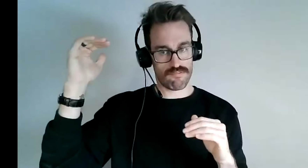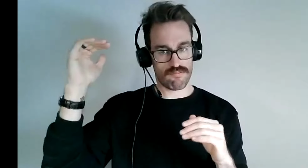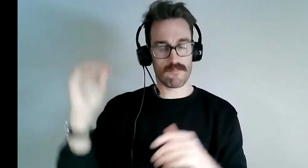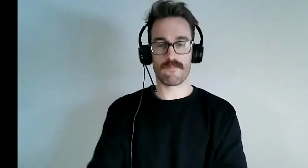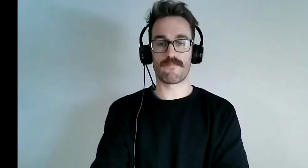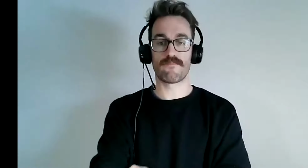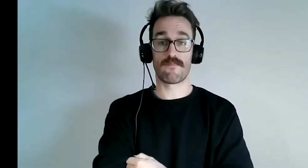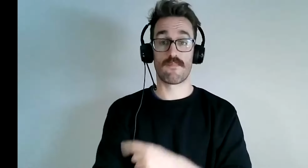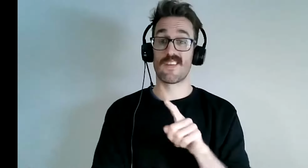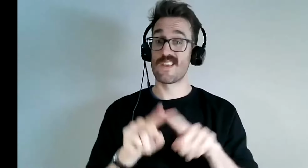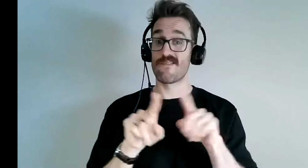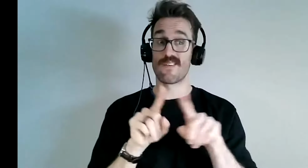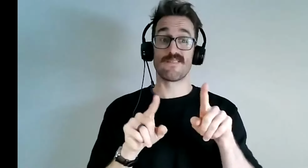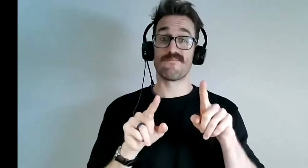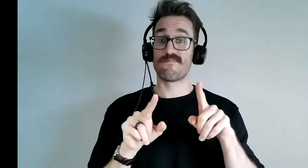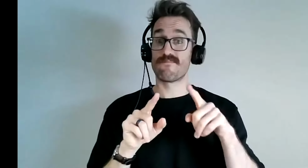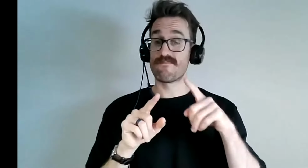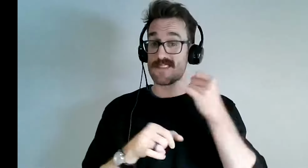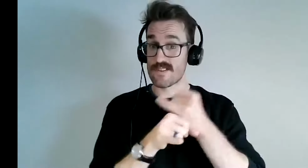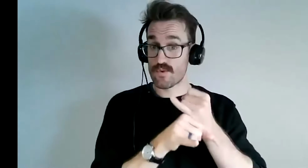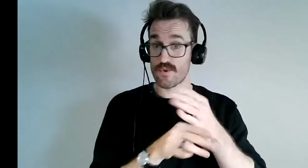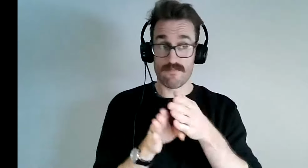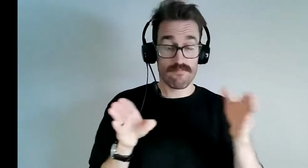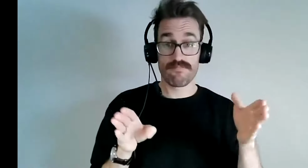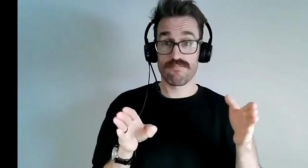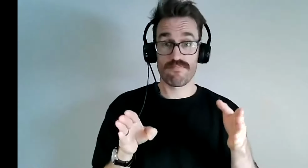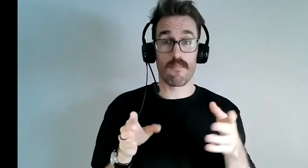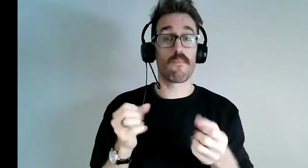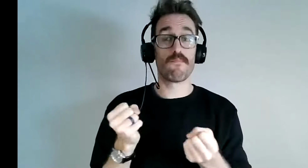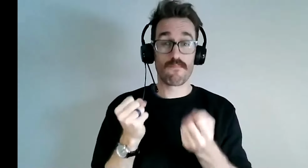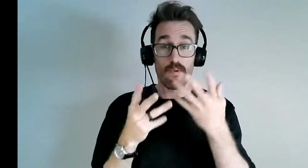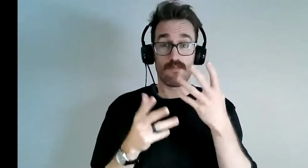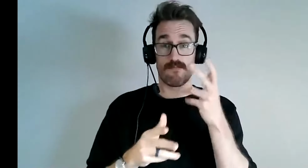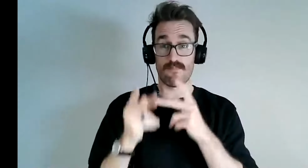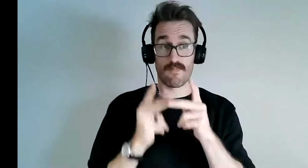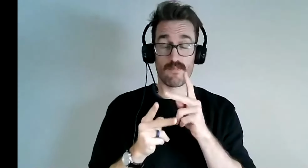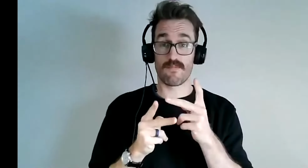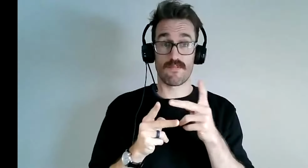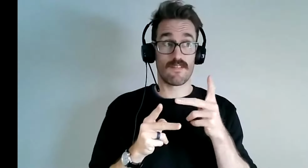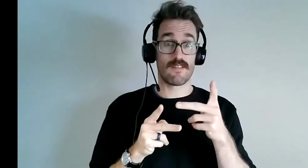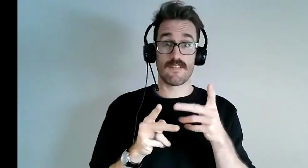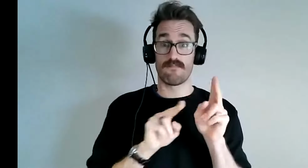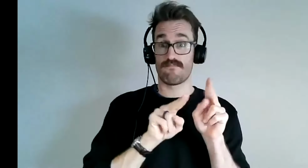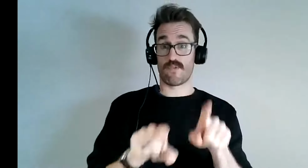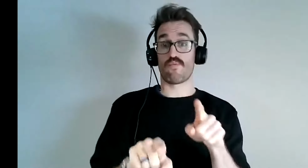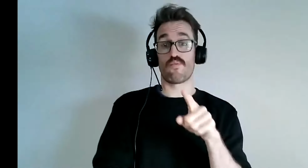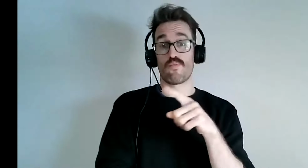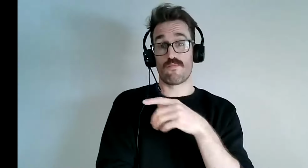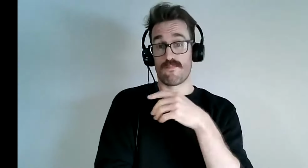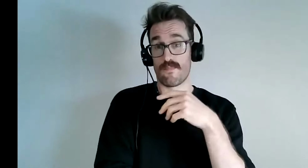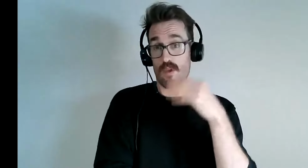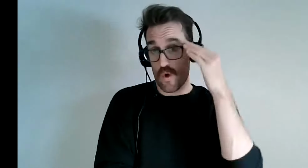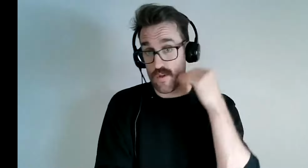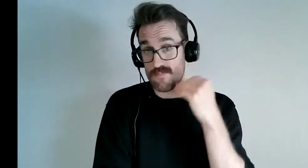in Canada, we institutionalize more people than most developed countries in the world in Canada. So, and we've